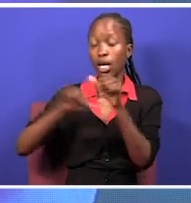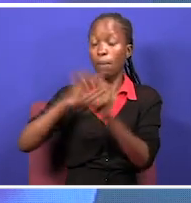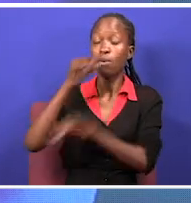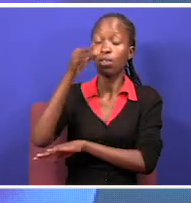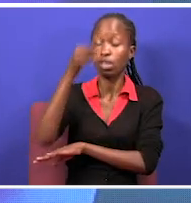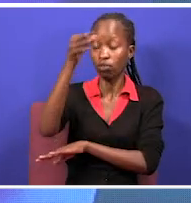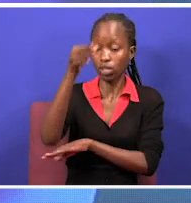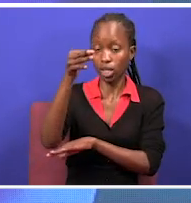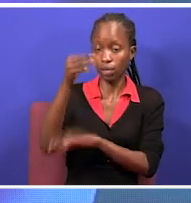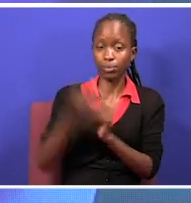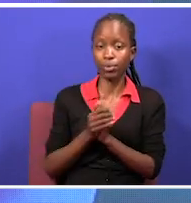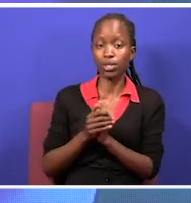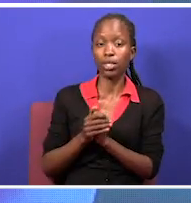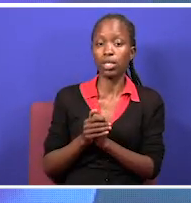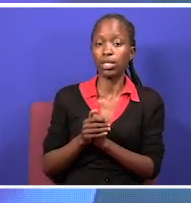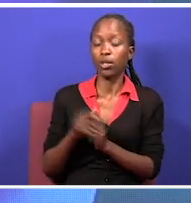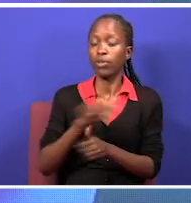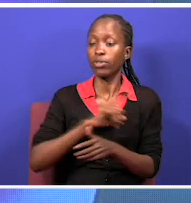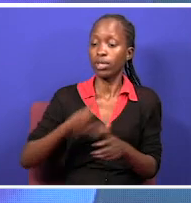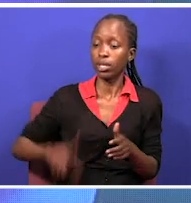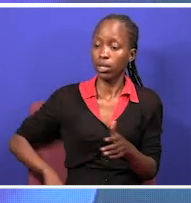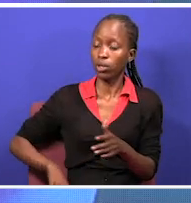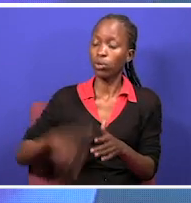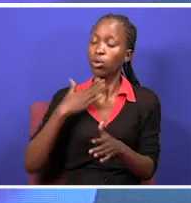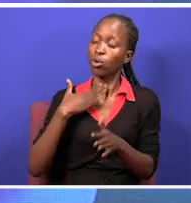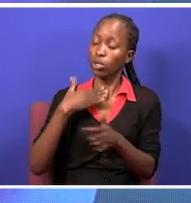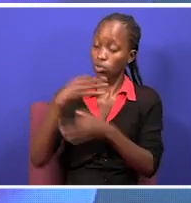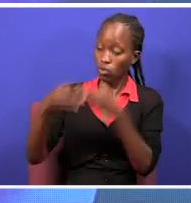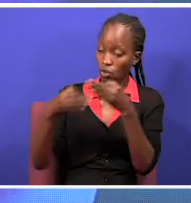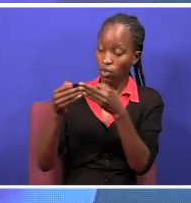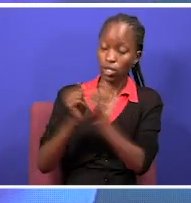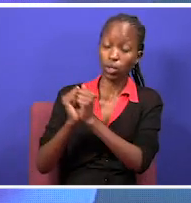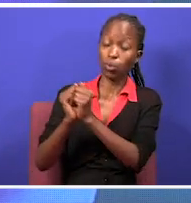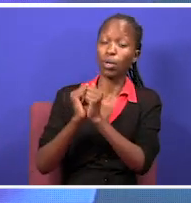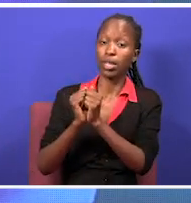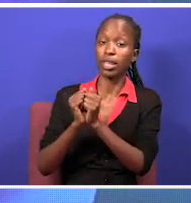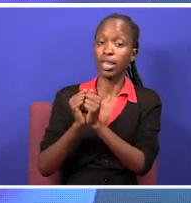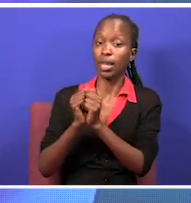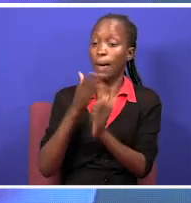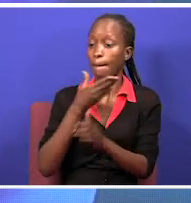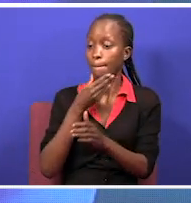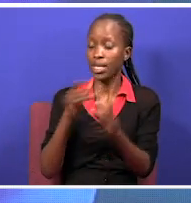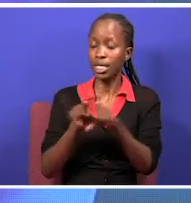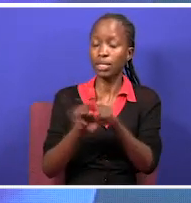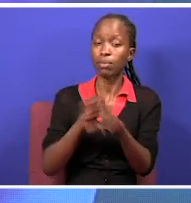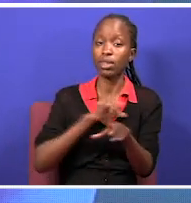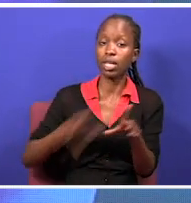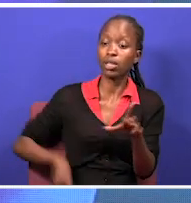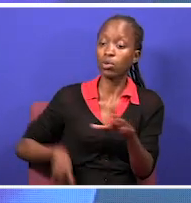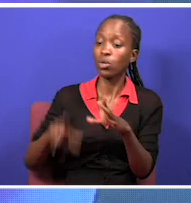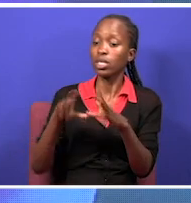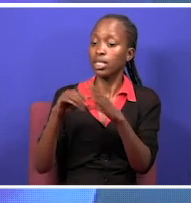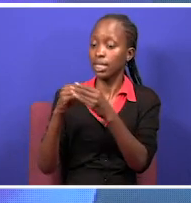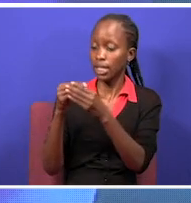this woman. He was going to fellowship with them. It seems he was creating them for